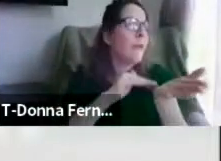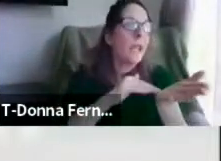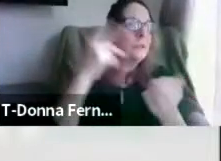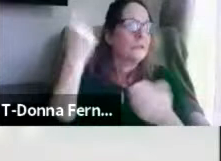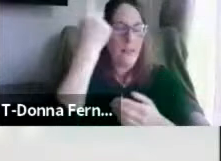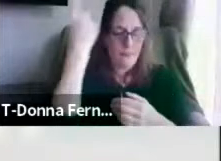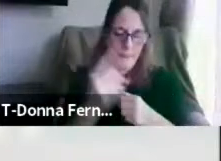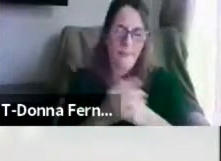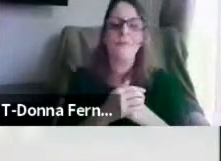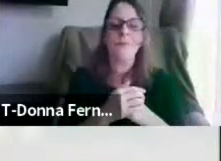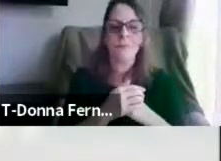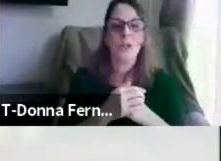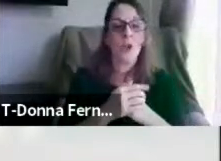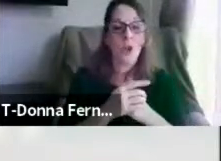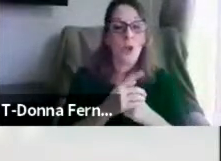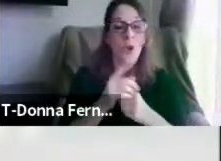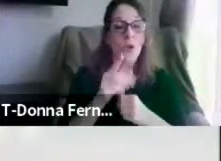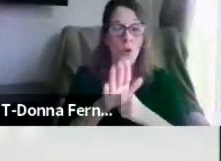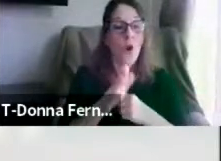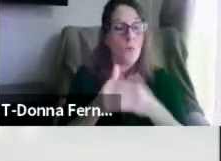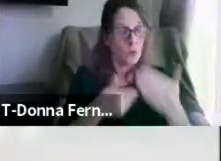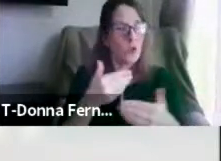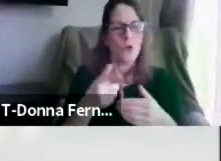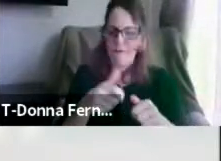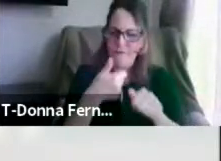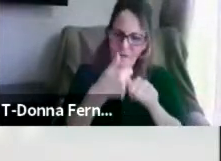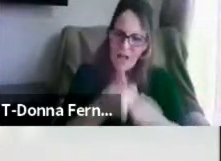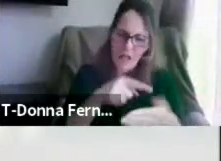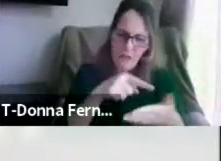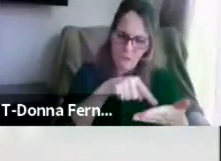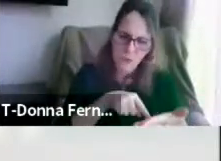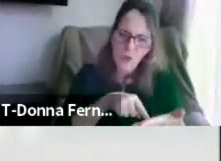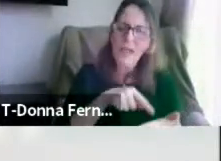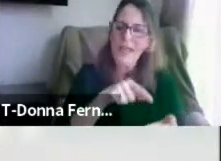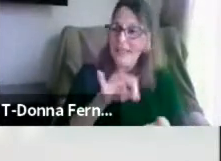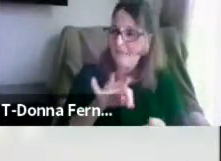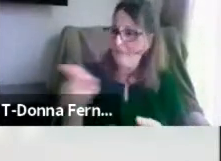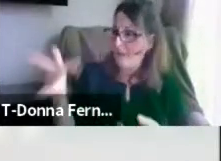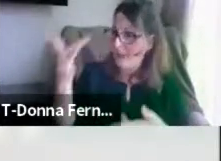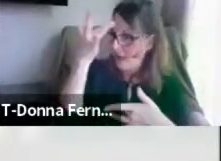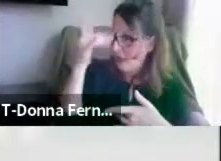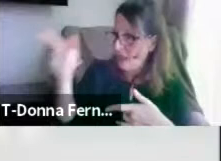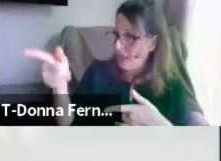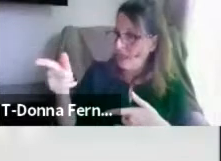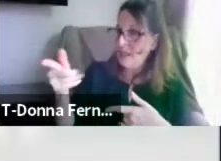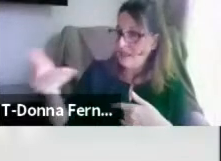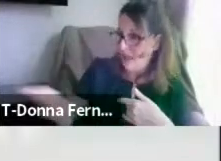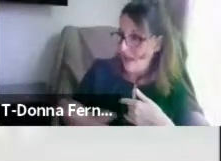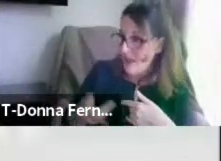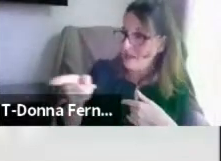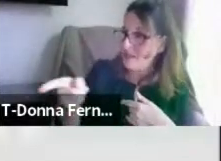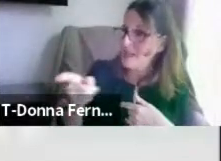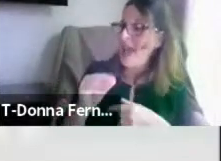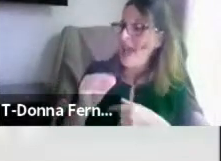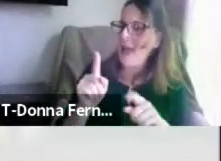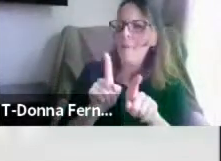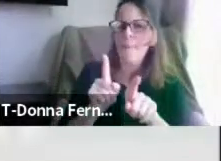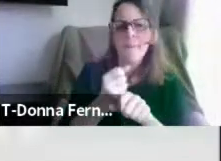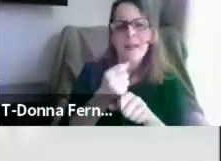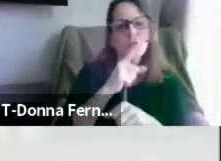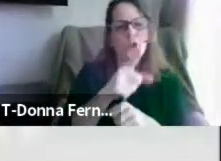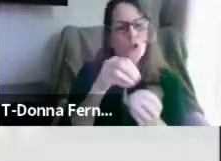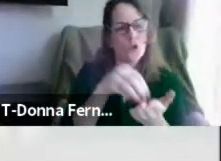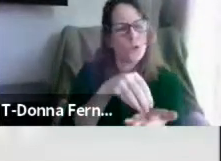procedures that you would have followed originally should be followed if you do have an ill guest. And make sure that you document